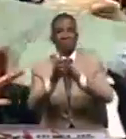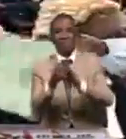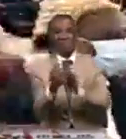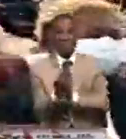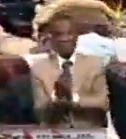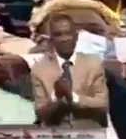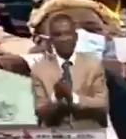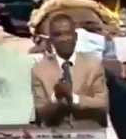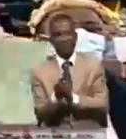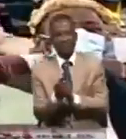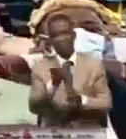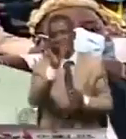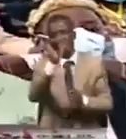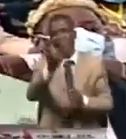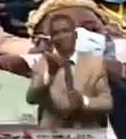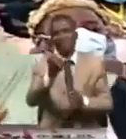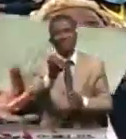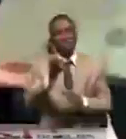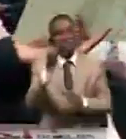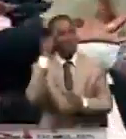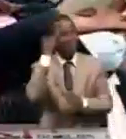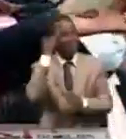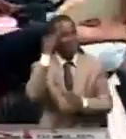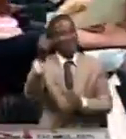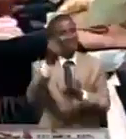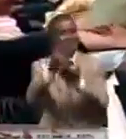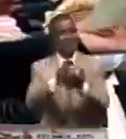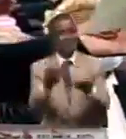matter of chronological necessity because,